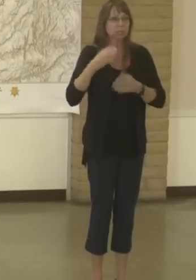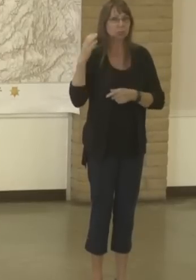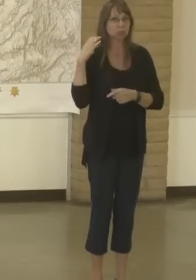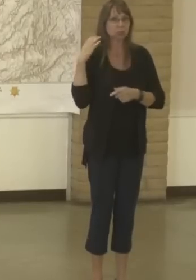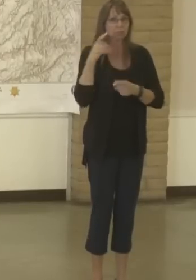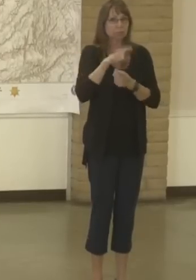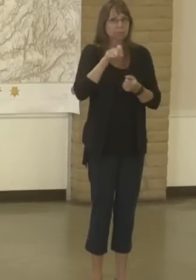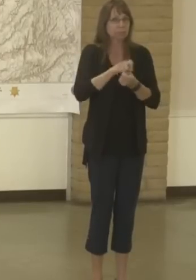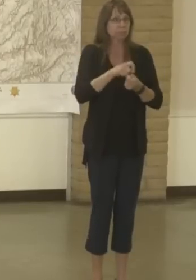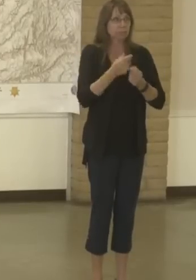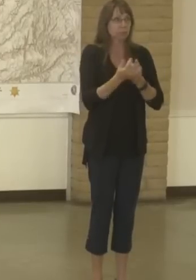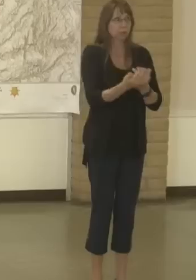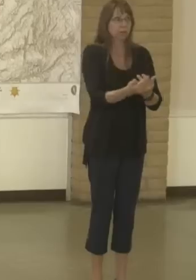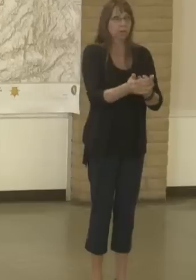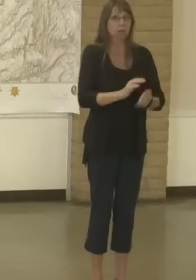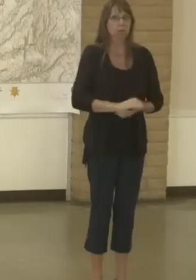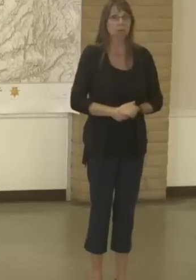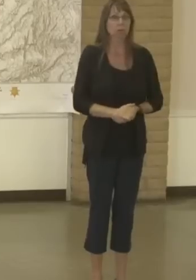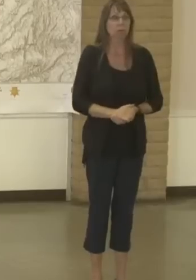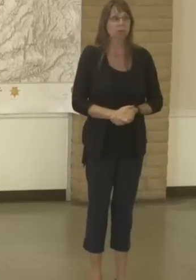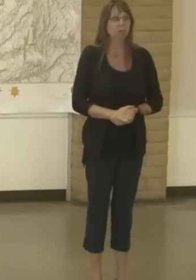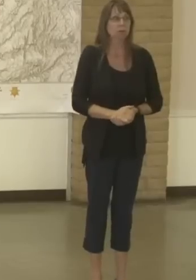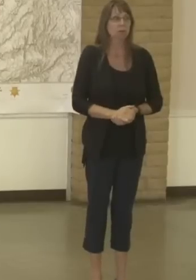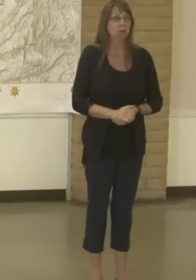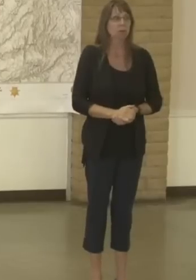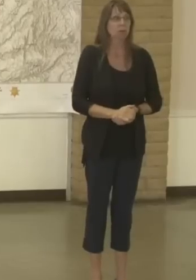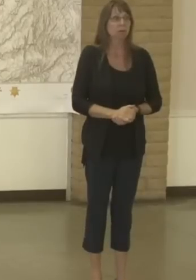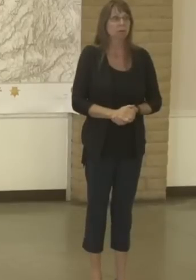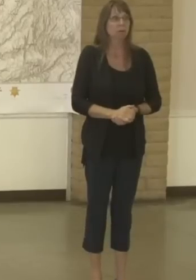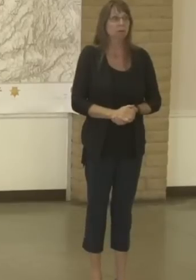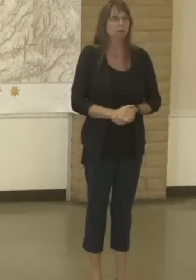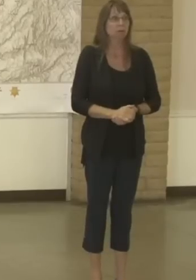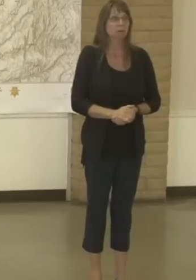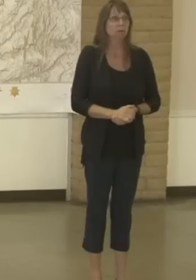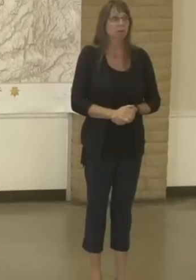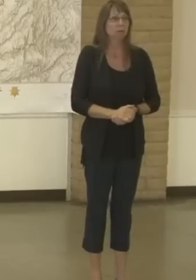what the fire is doing? But this kind of goes back